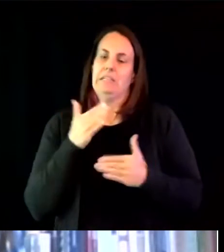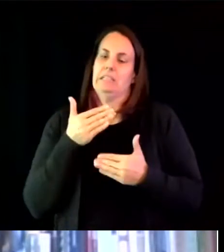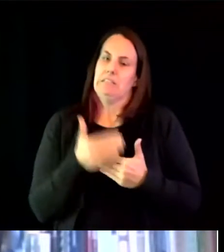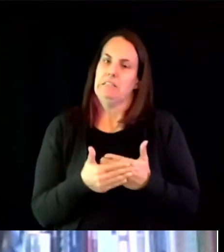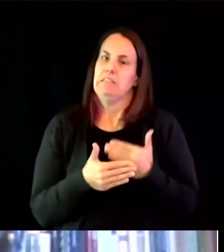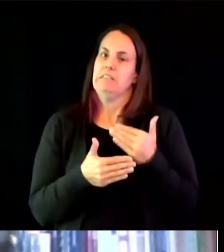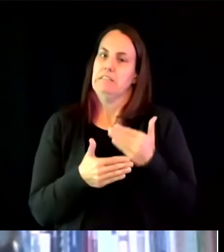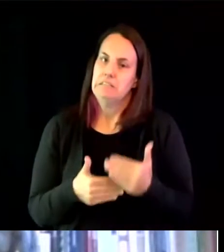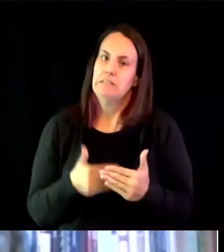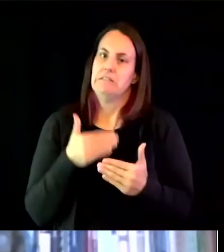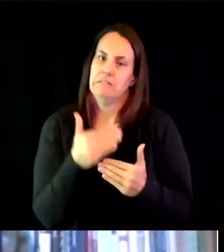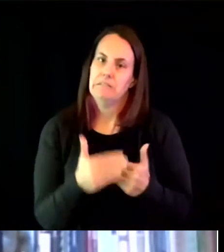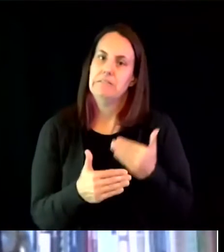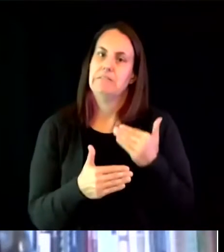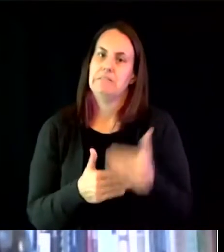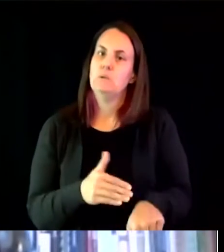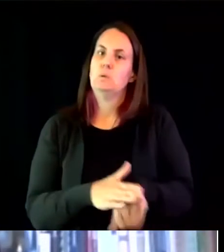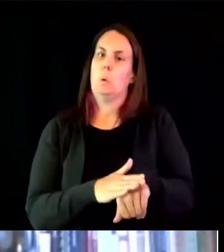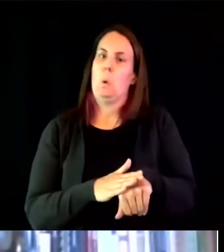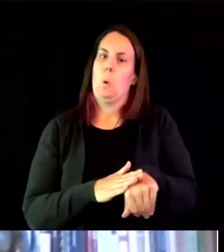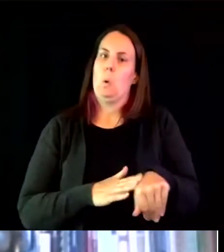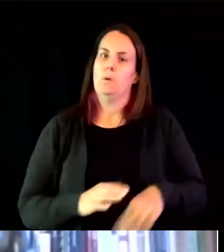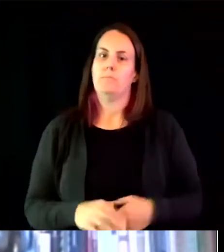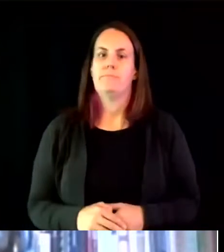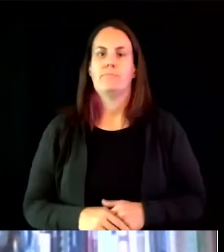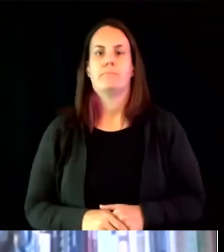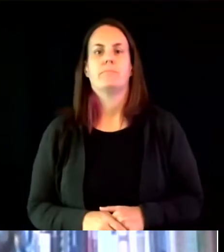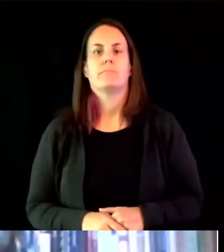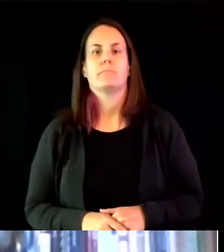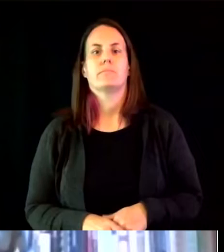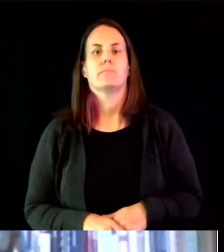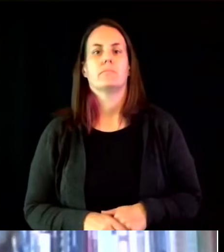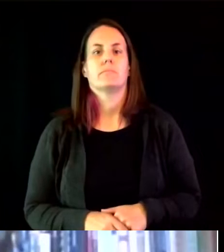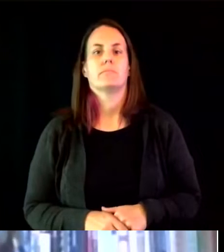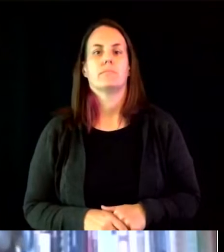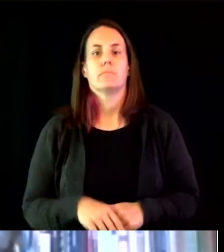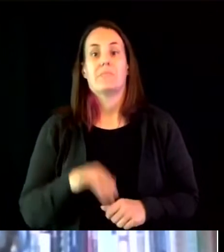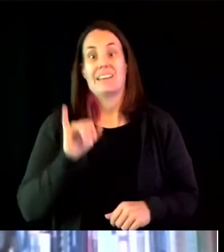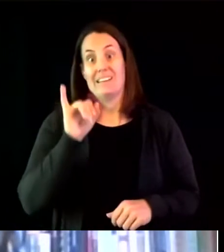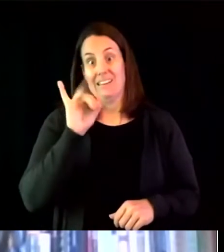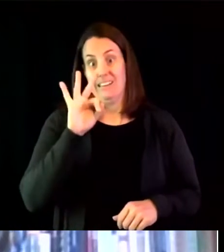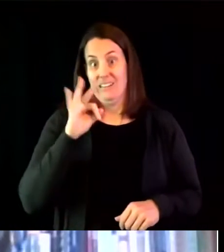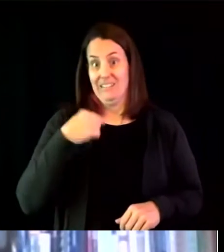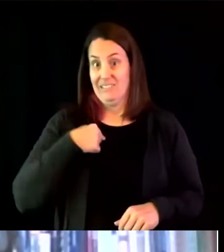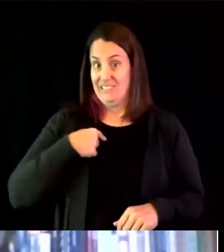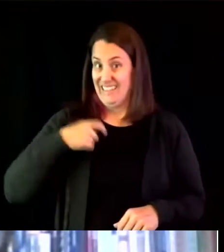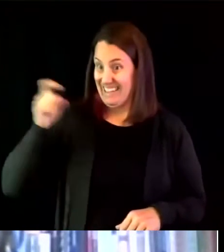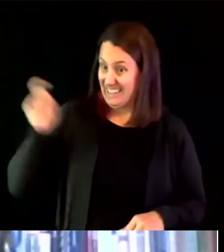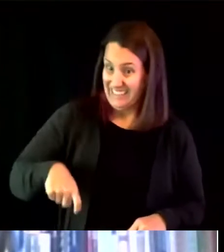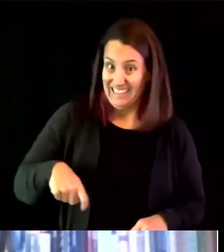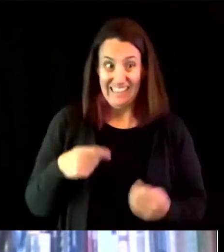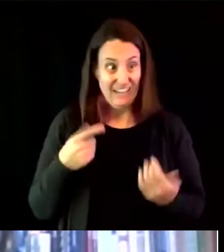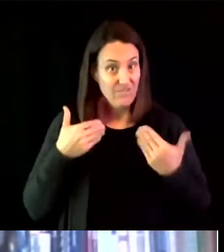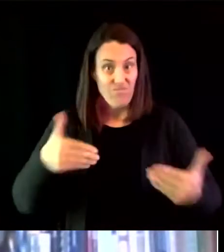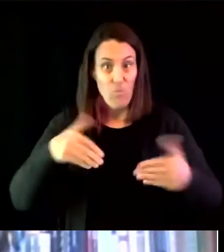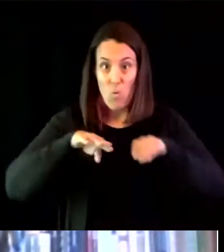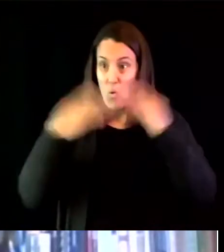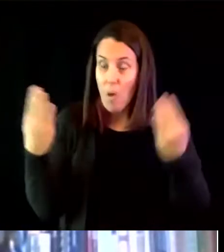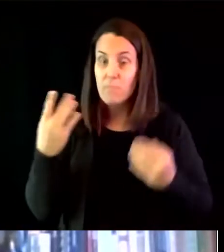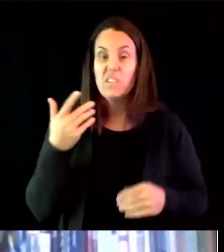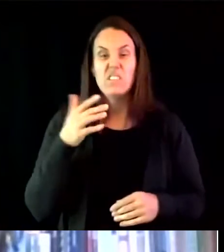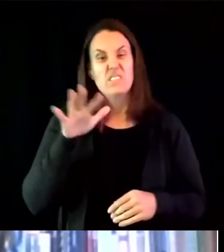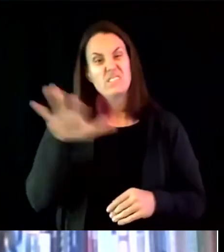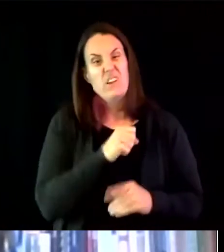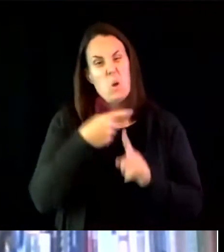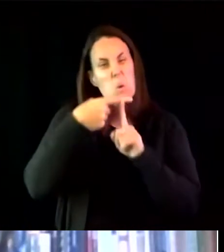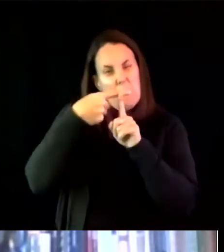take 4 to 6 weeks to actually construct and staff and train the staff and be ready